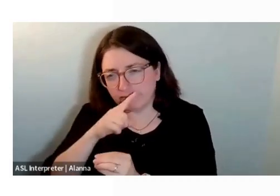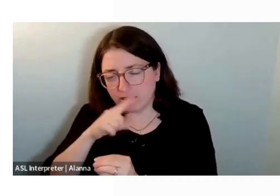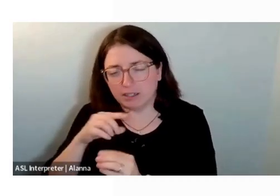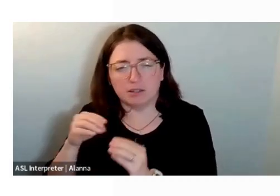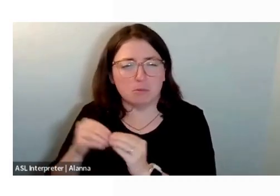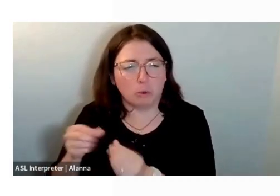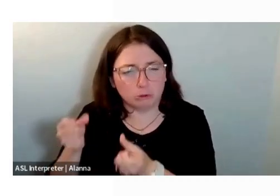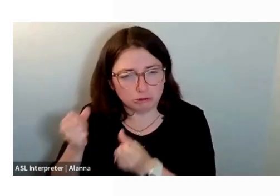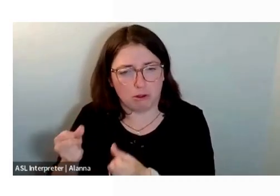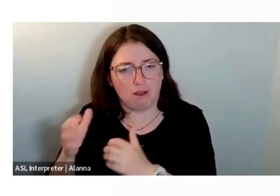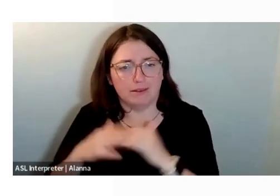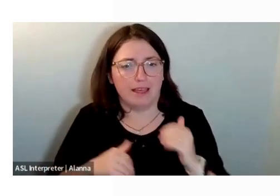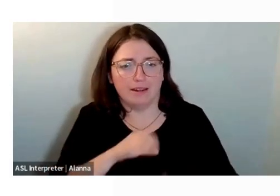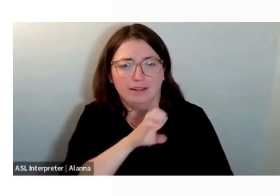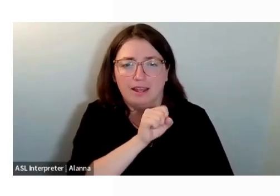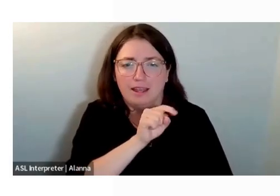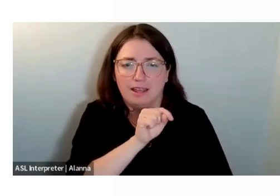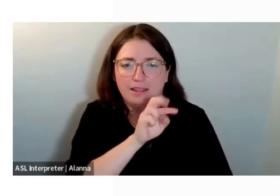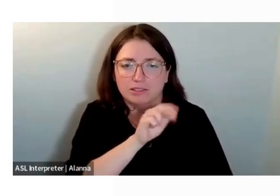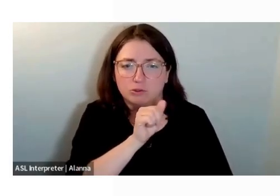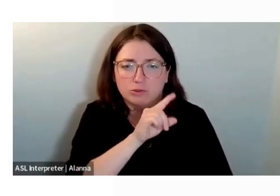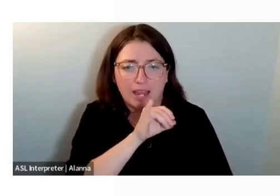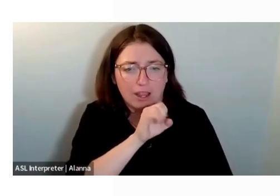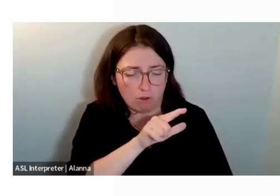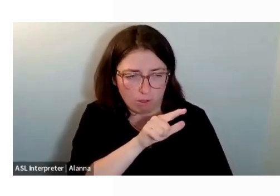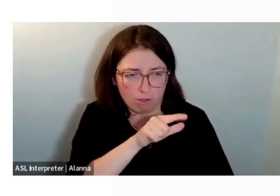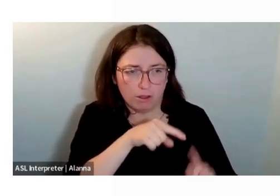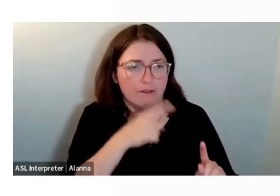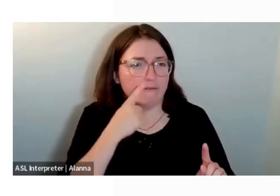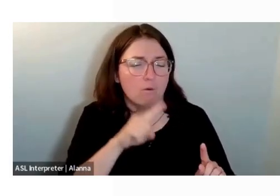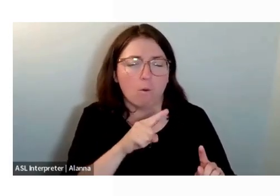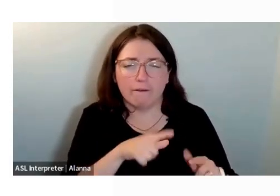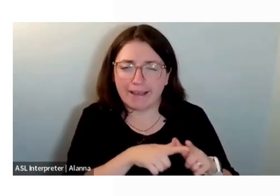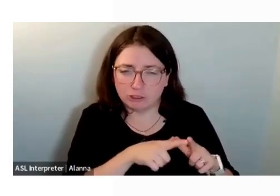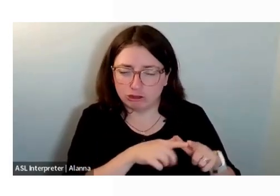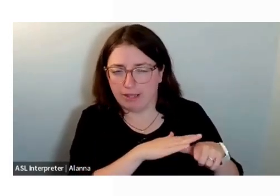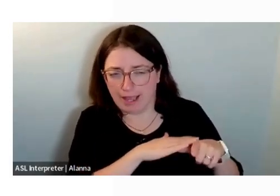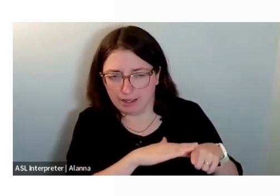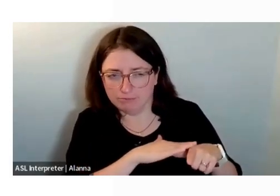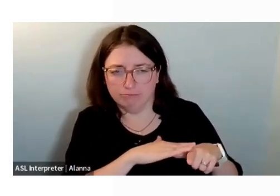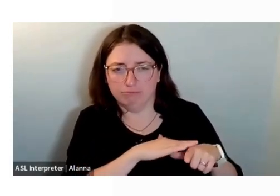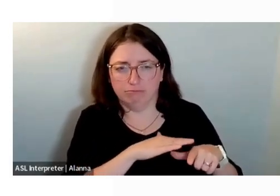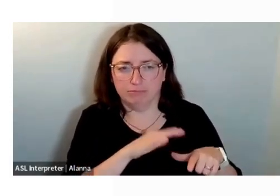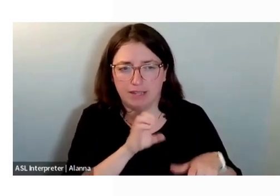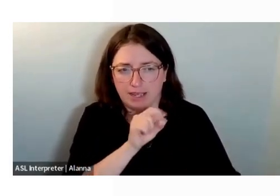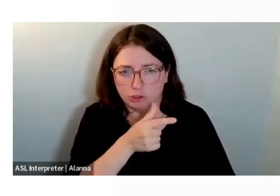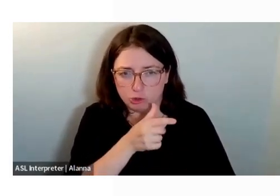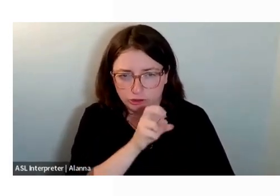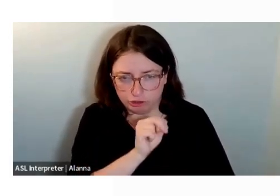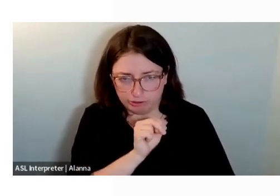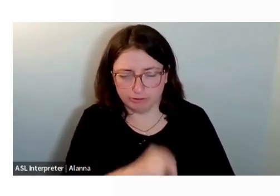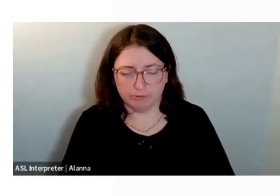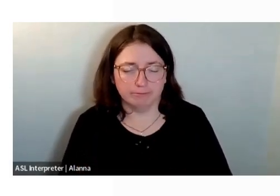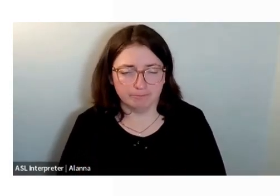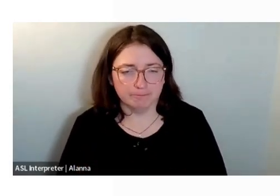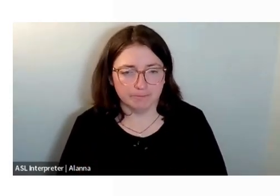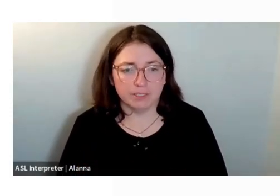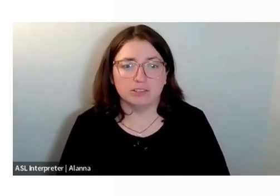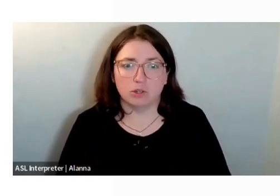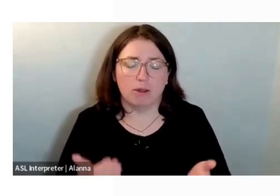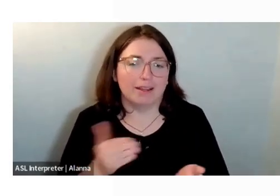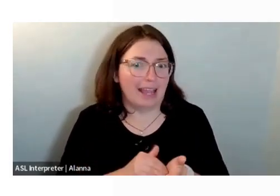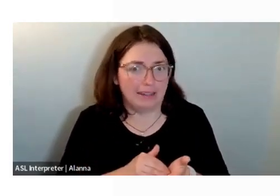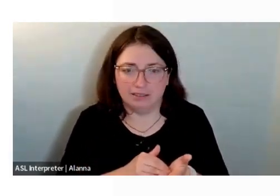in the vaginal estrogens. And so this is really, again, a